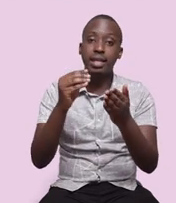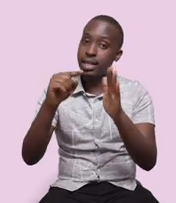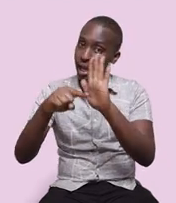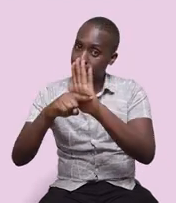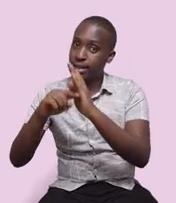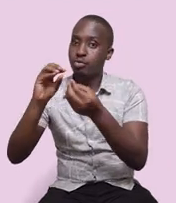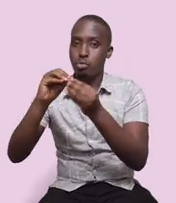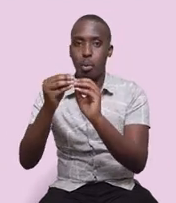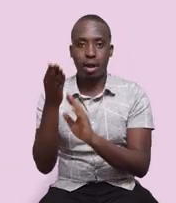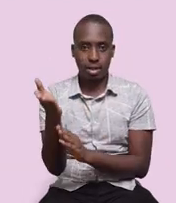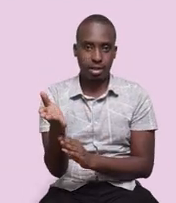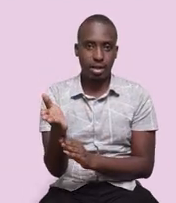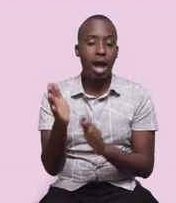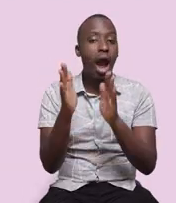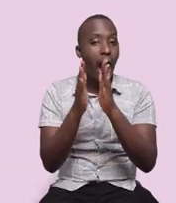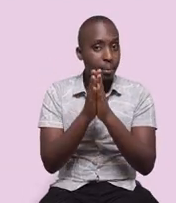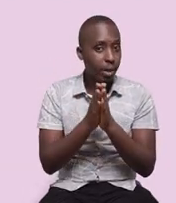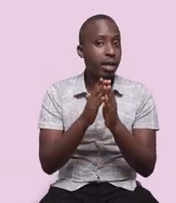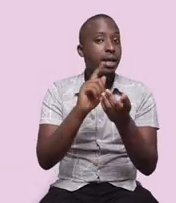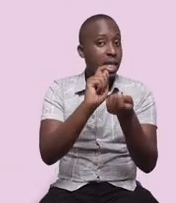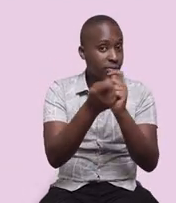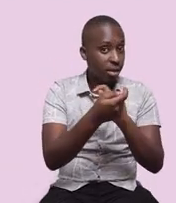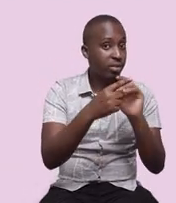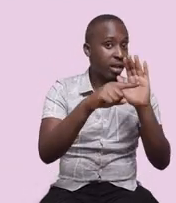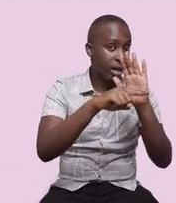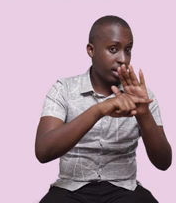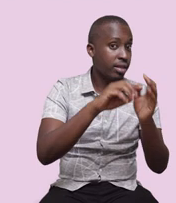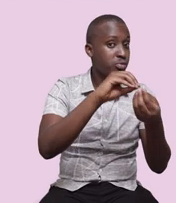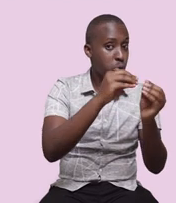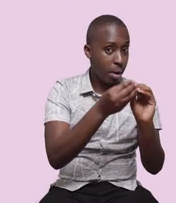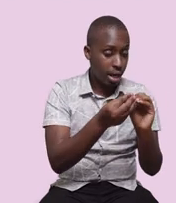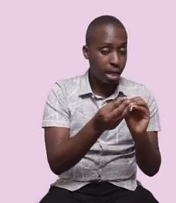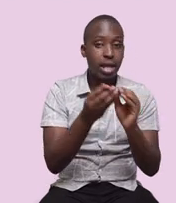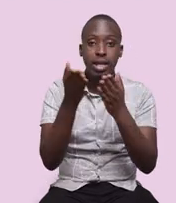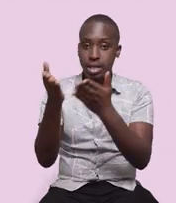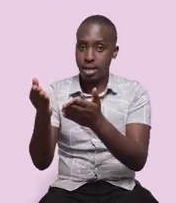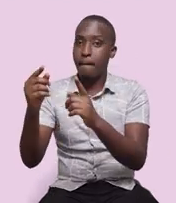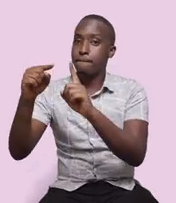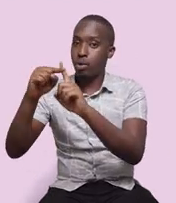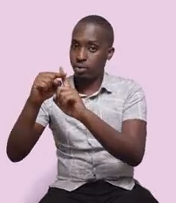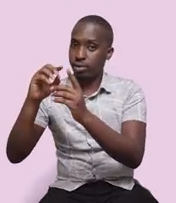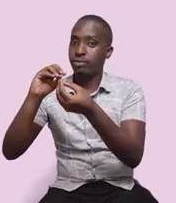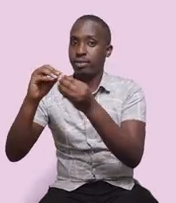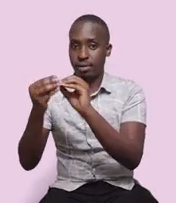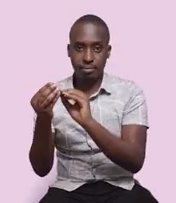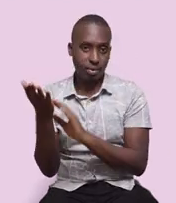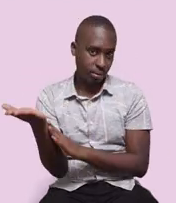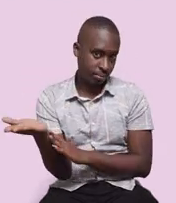negative something. And the inverse of negative something is positive